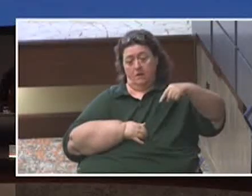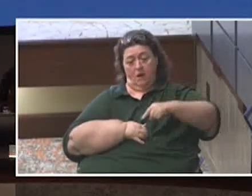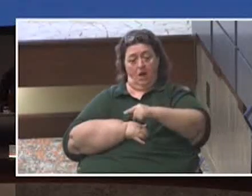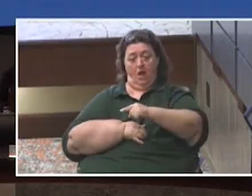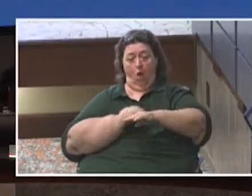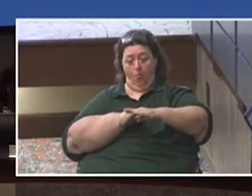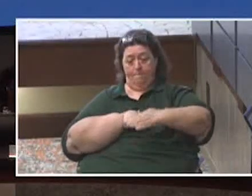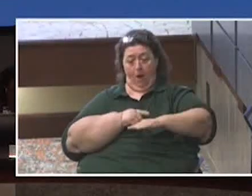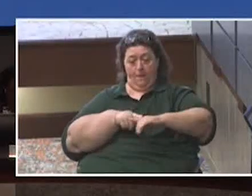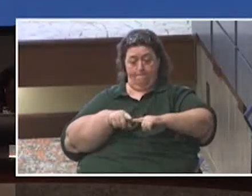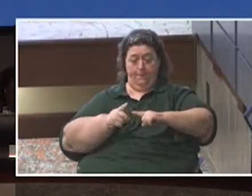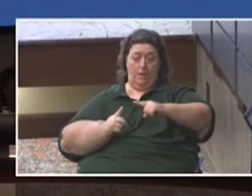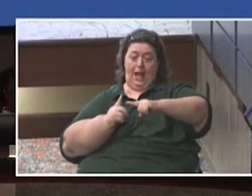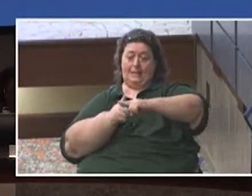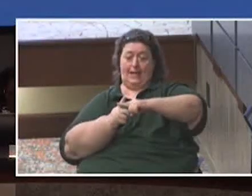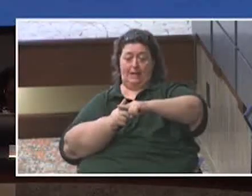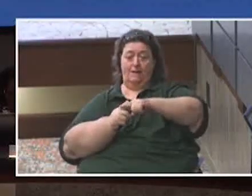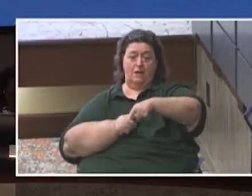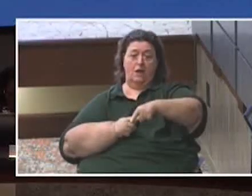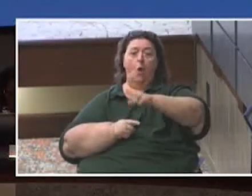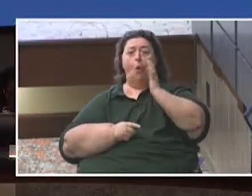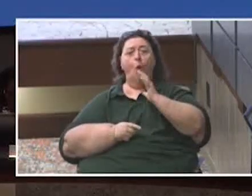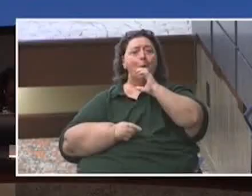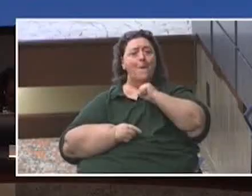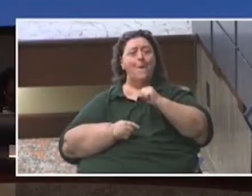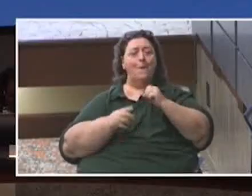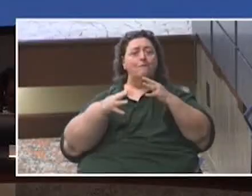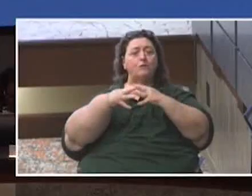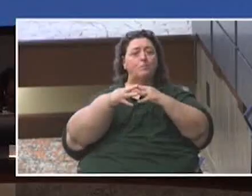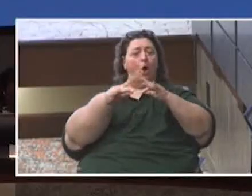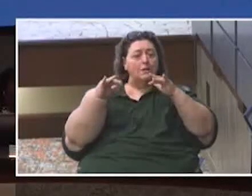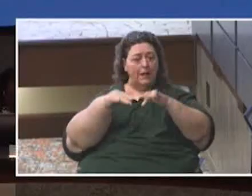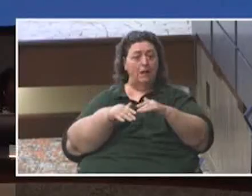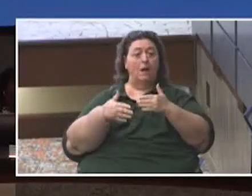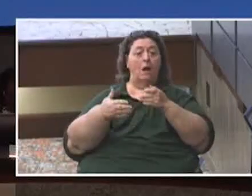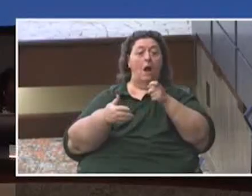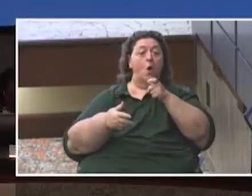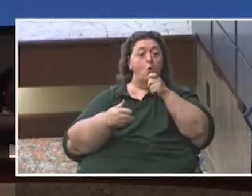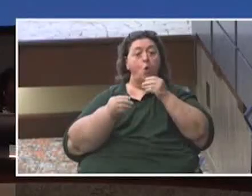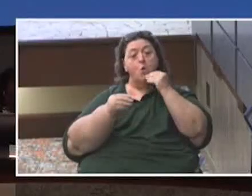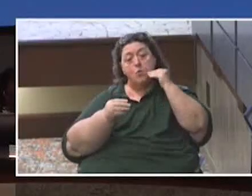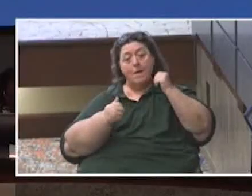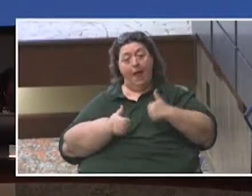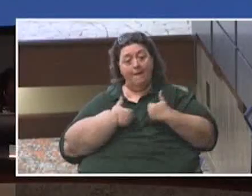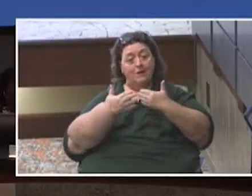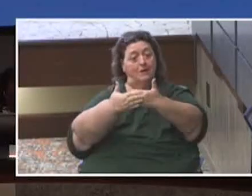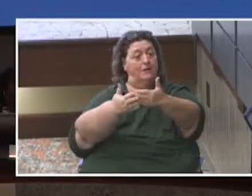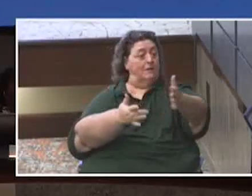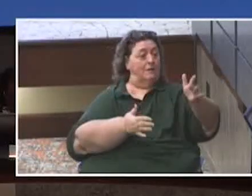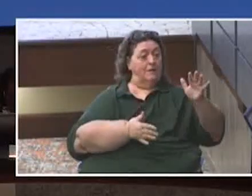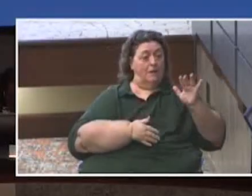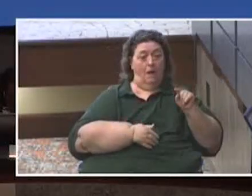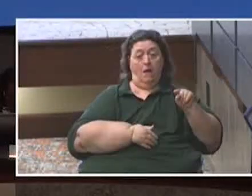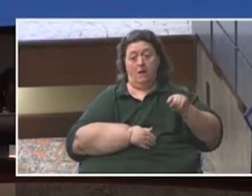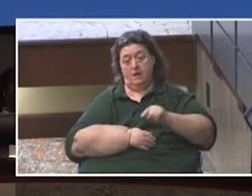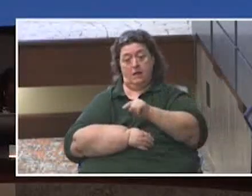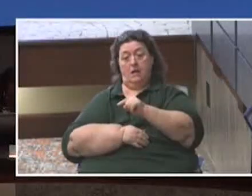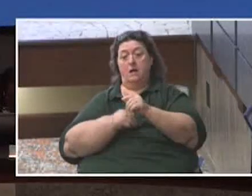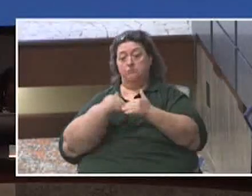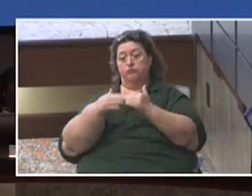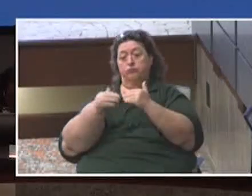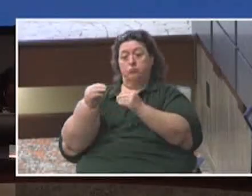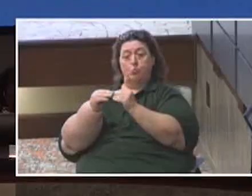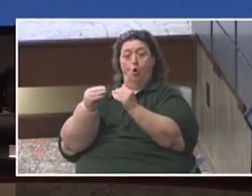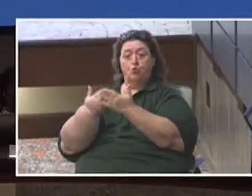with Clay. The former football stadium and residential development taking place on the bottom off of that